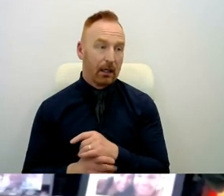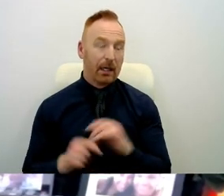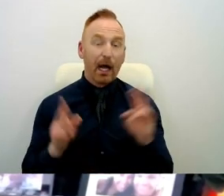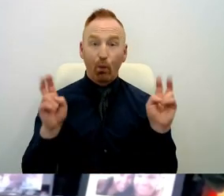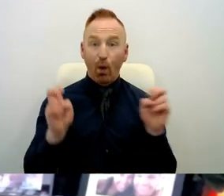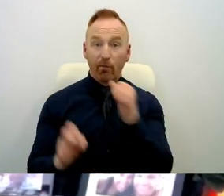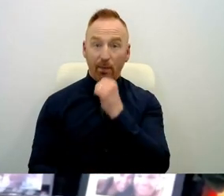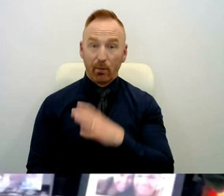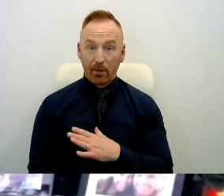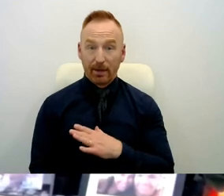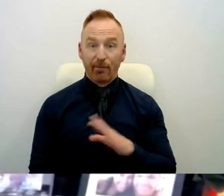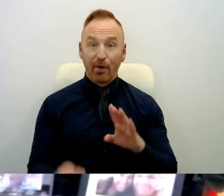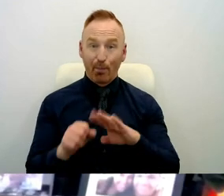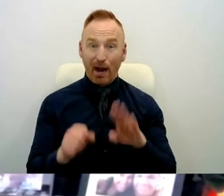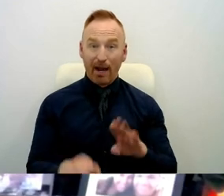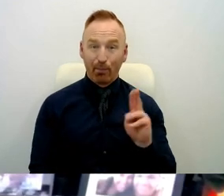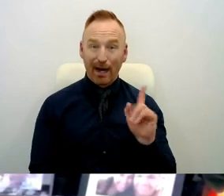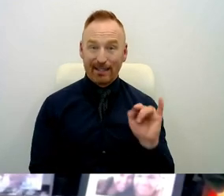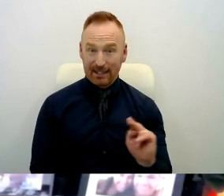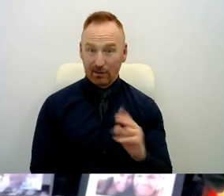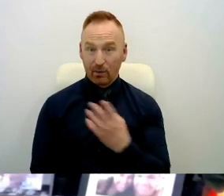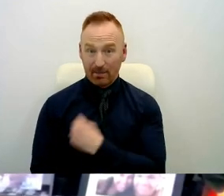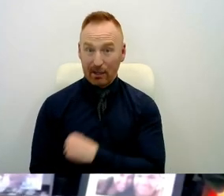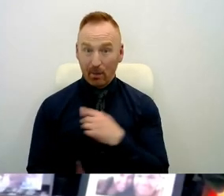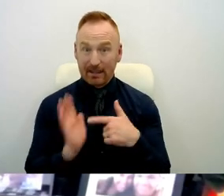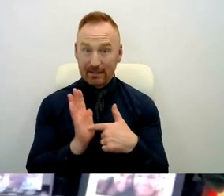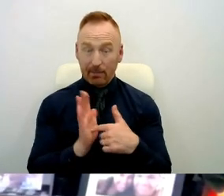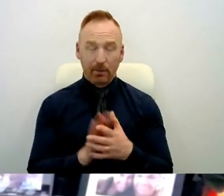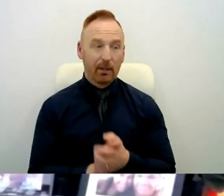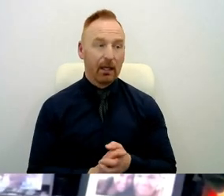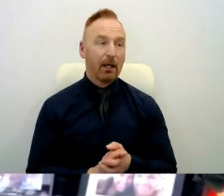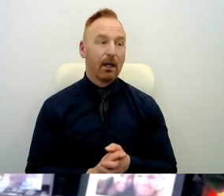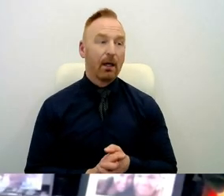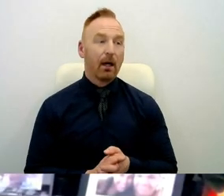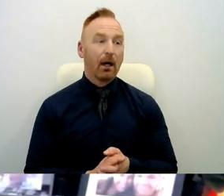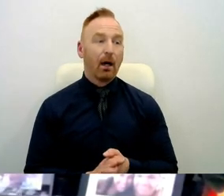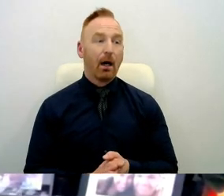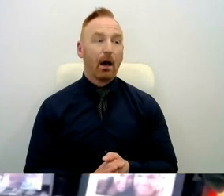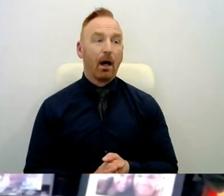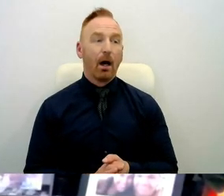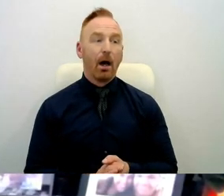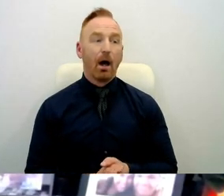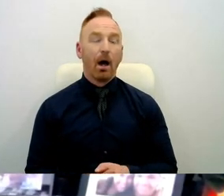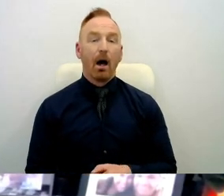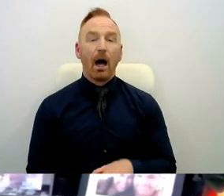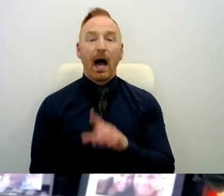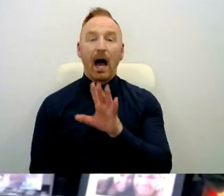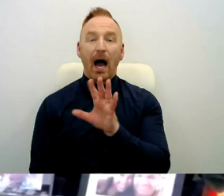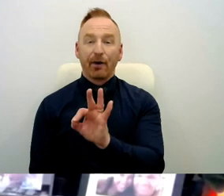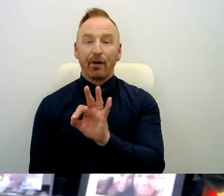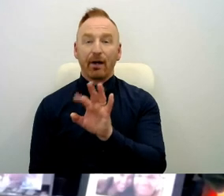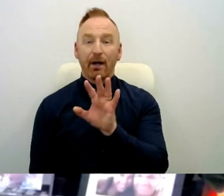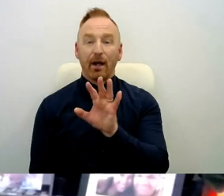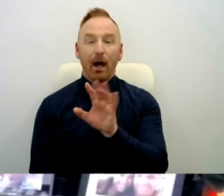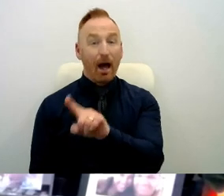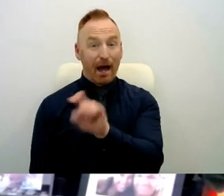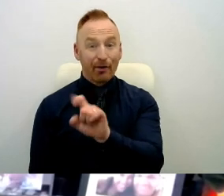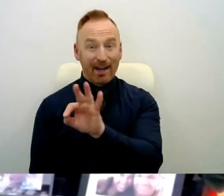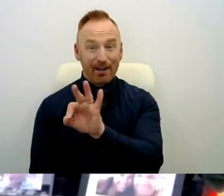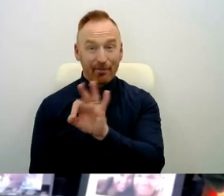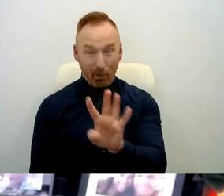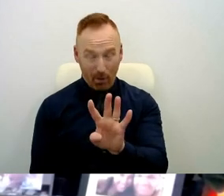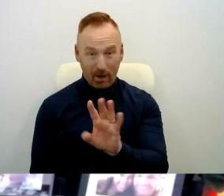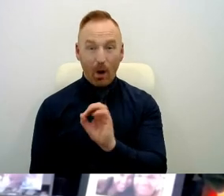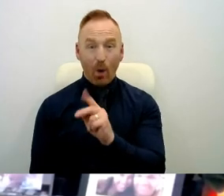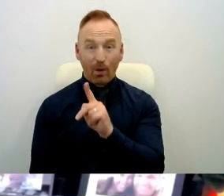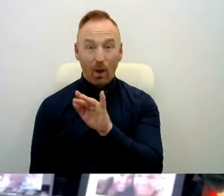comes from a quote from a woman from Brandon who, in response to 194 Oklahomans arriving in Winnipeg after